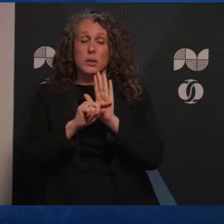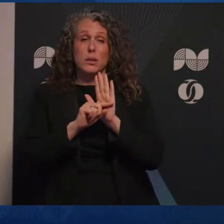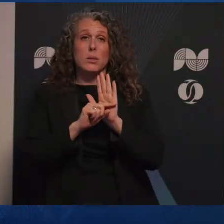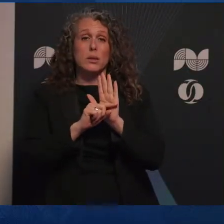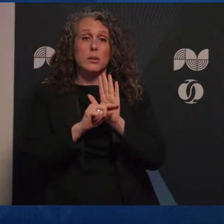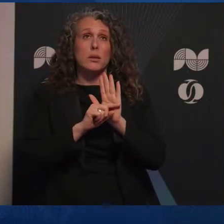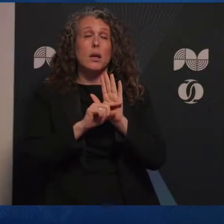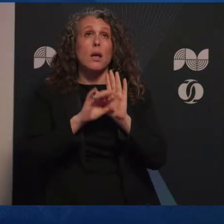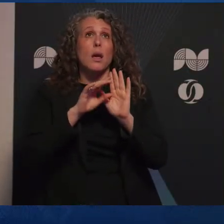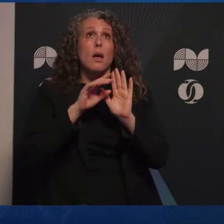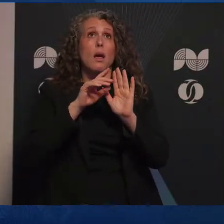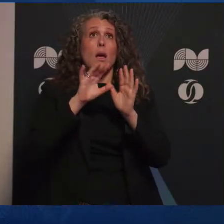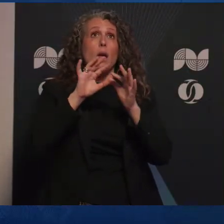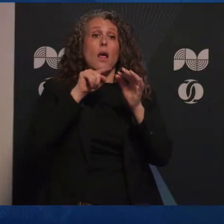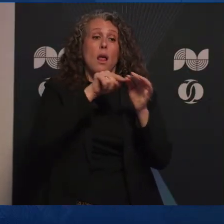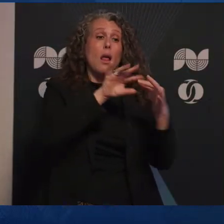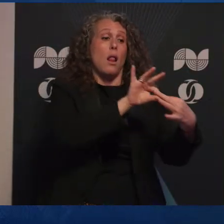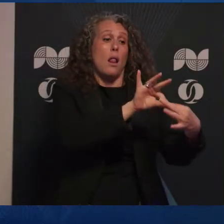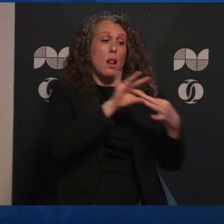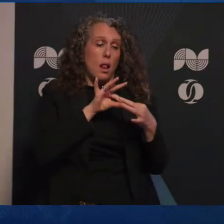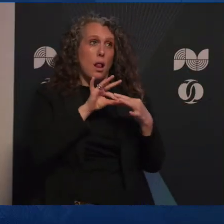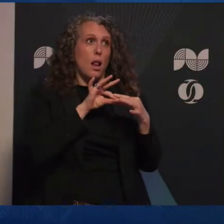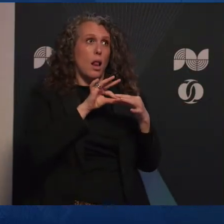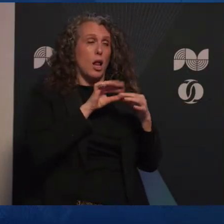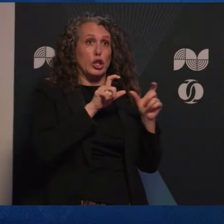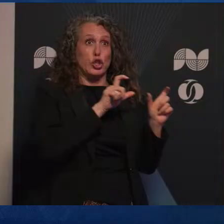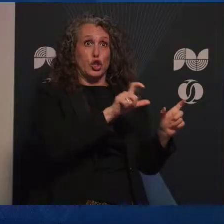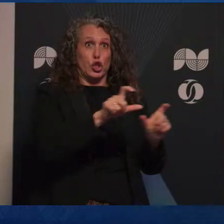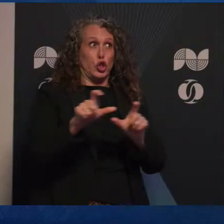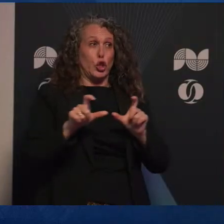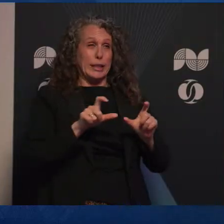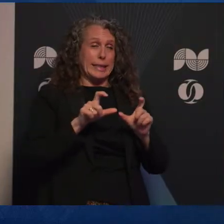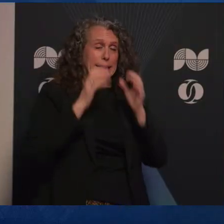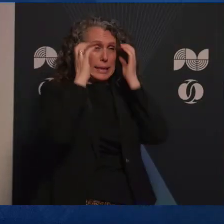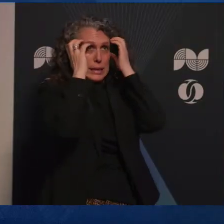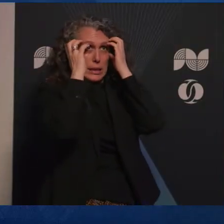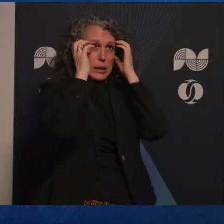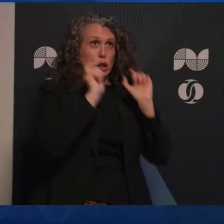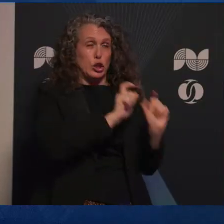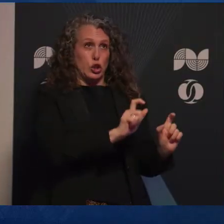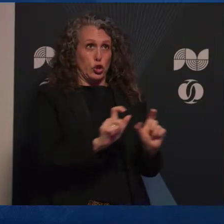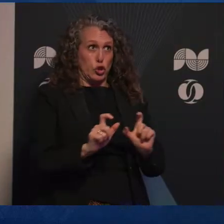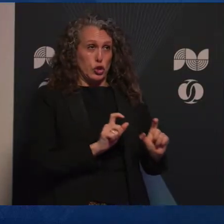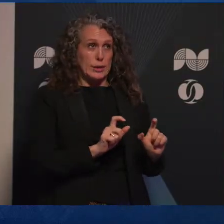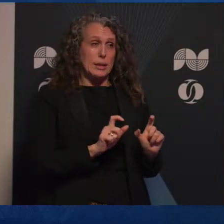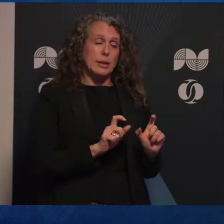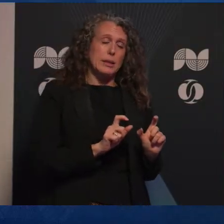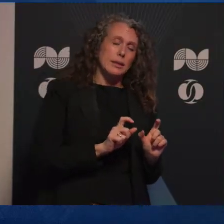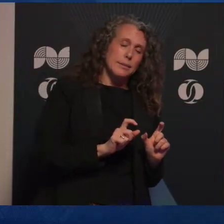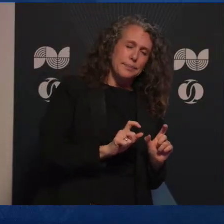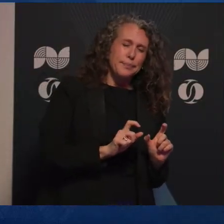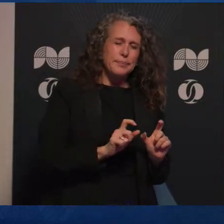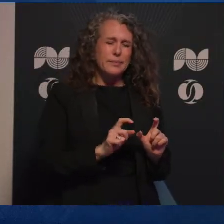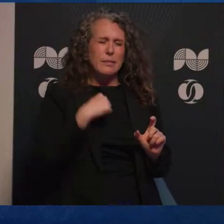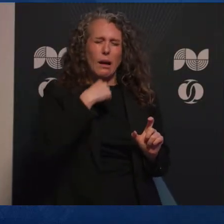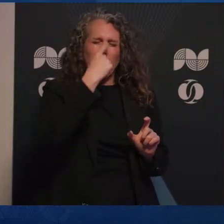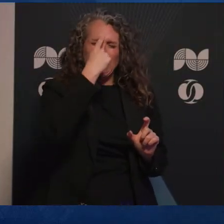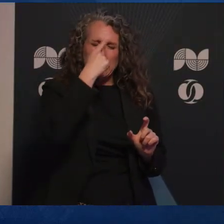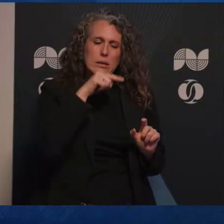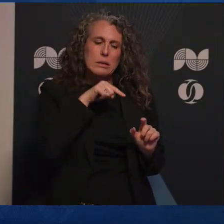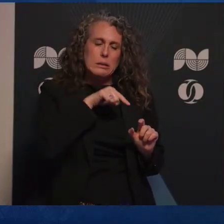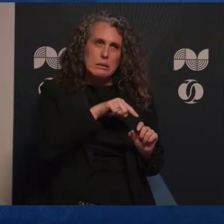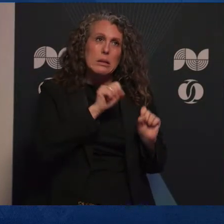security concerns, it might push new forms of